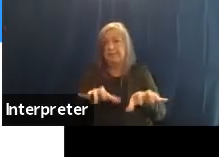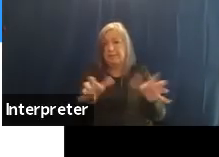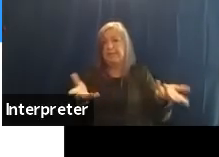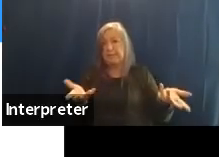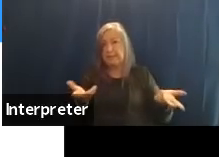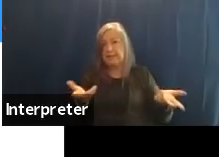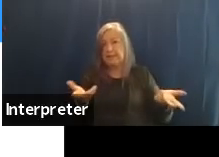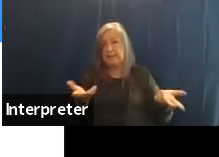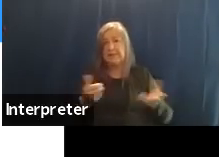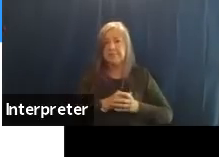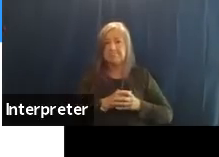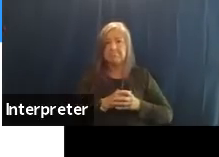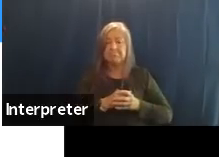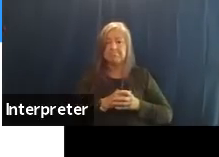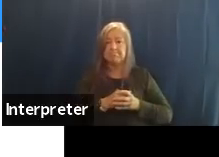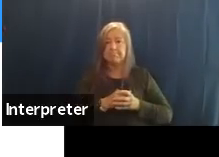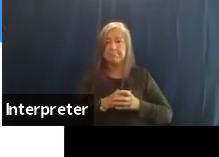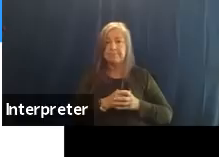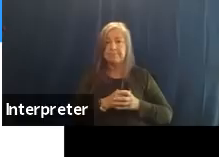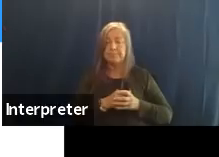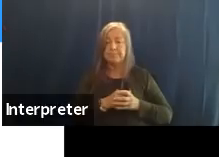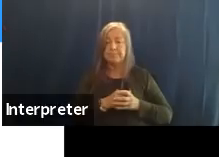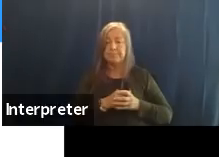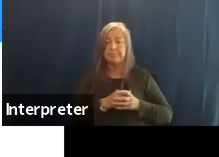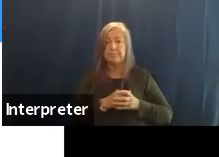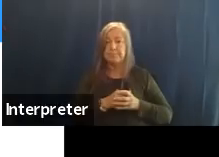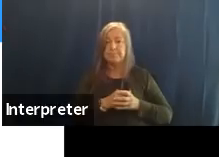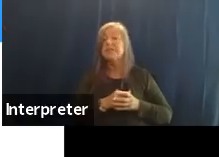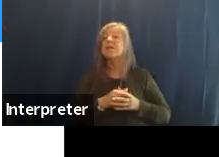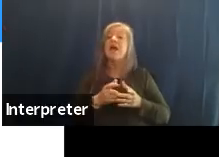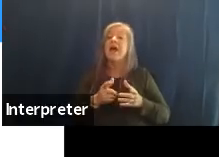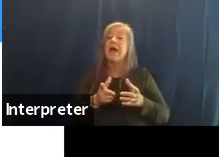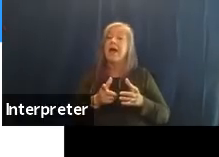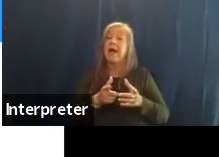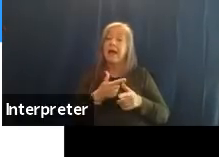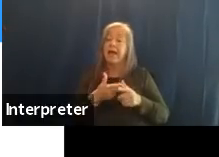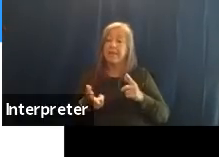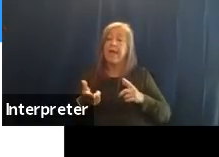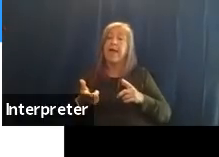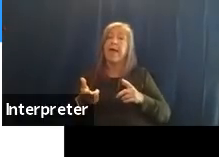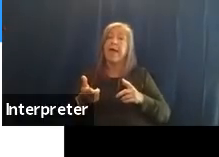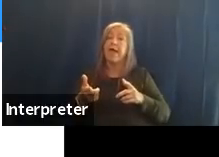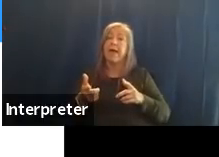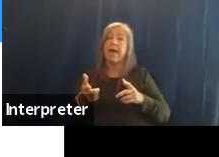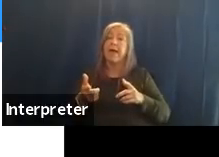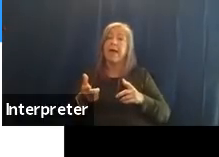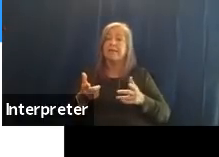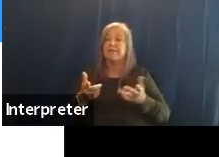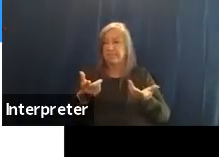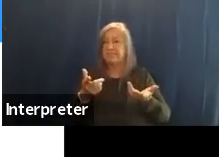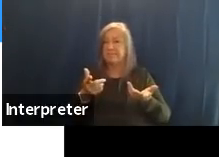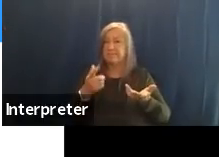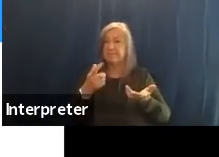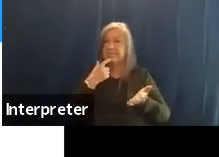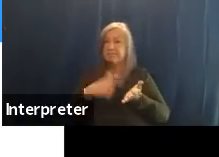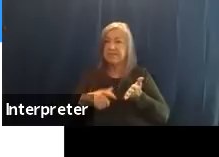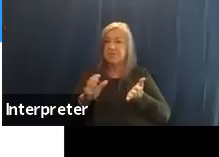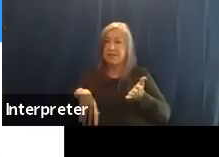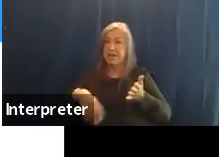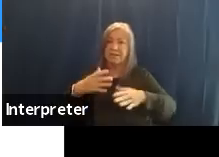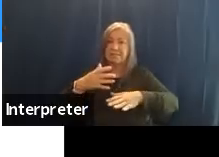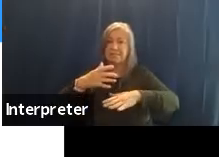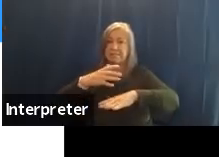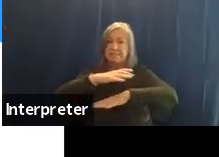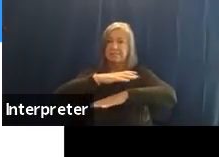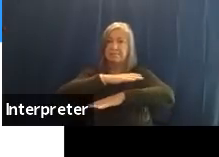And we also talk about disinfecting those surfaces that we commonly touch or that we commonly use. And so in